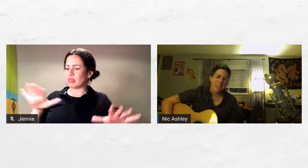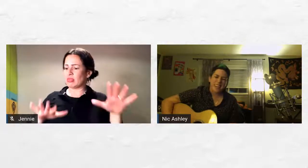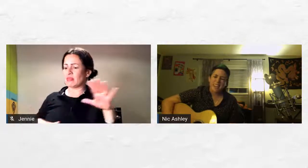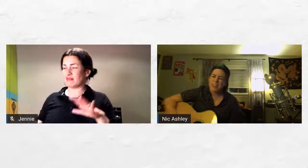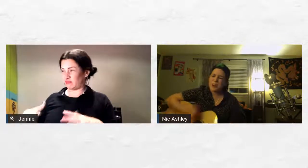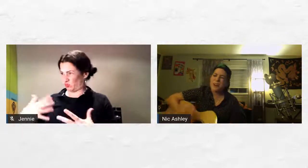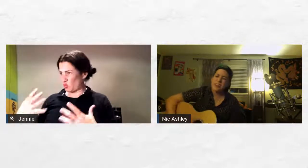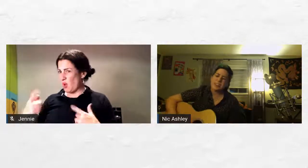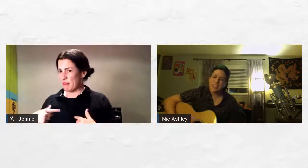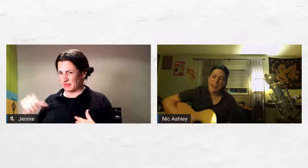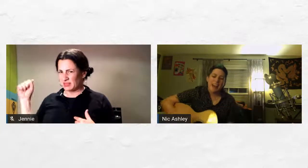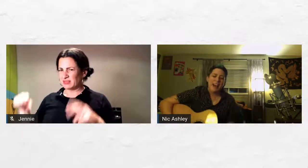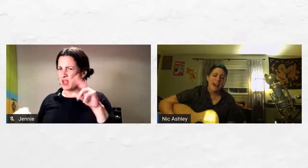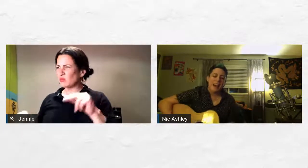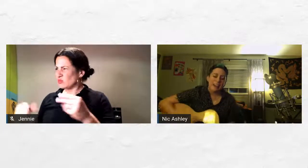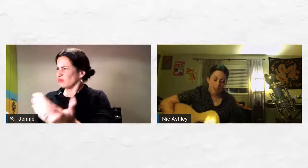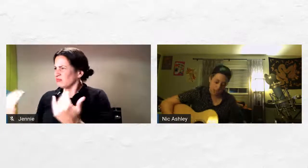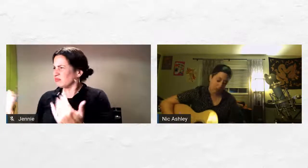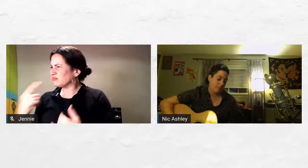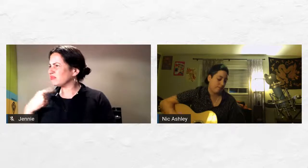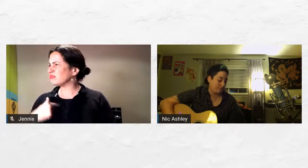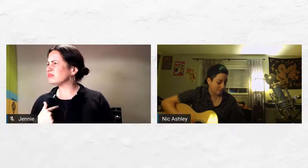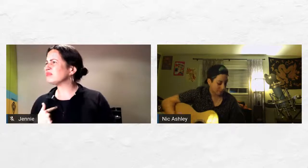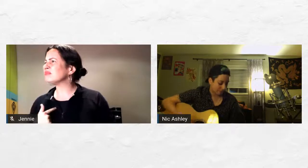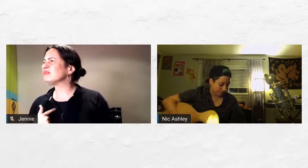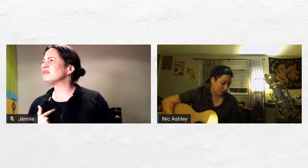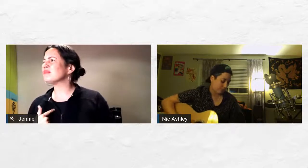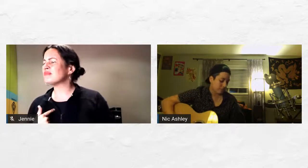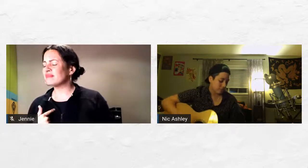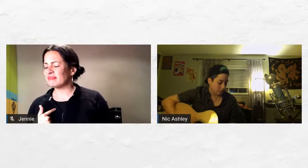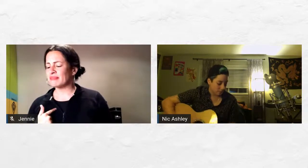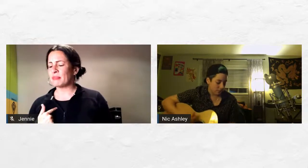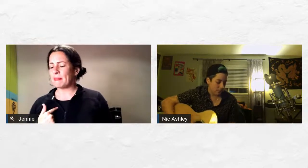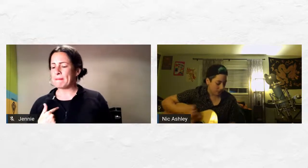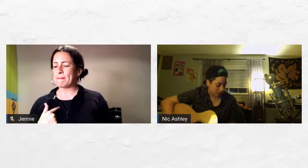want me or not?